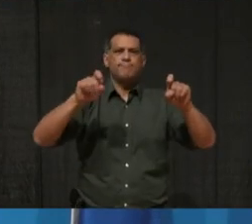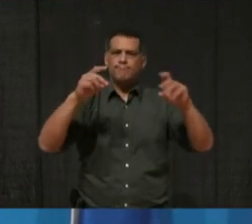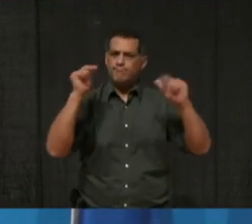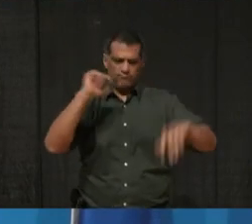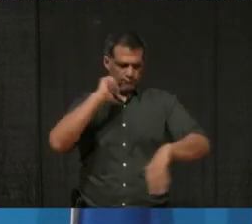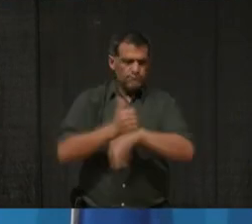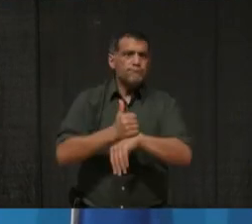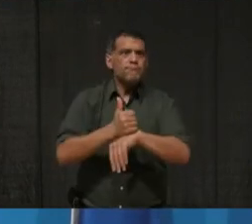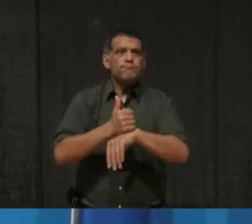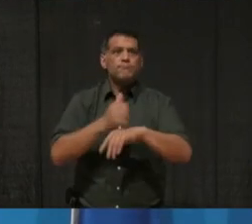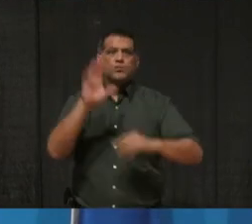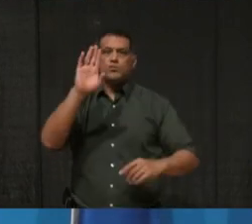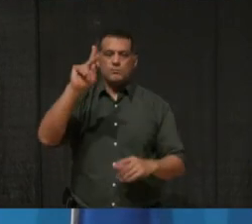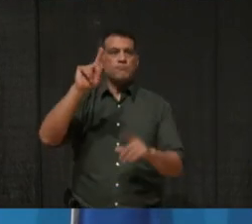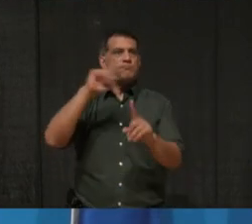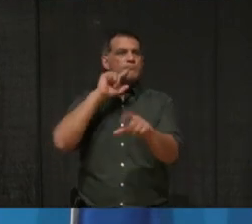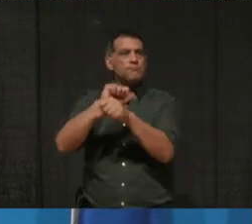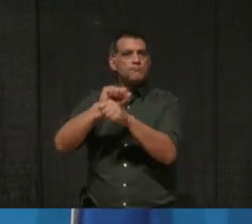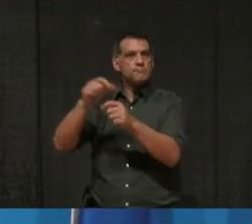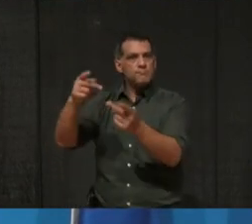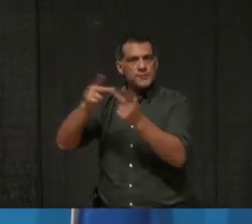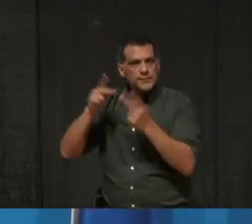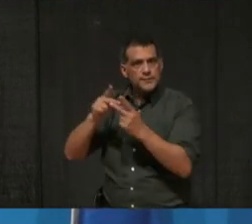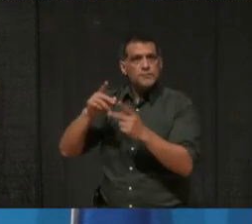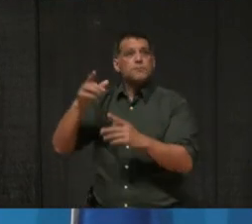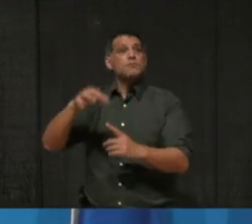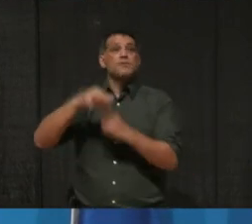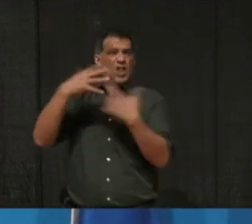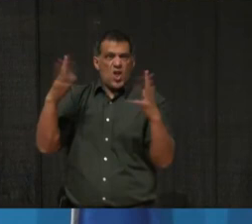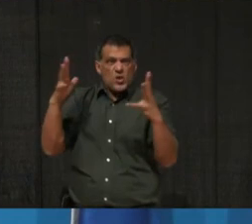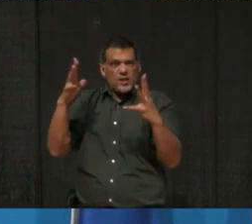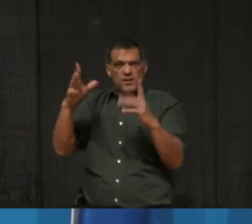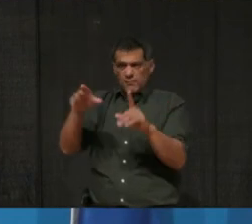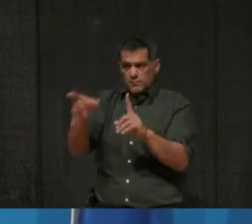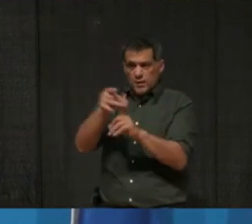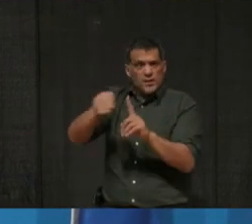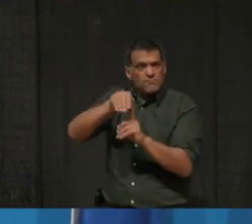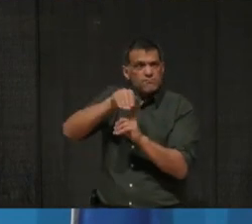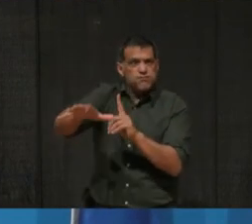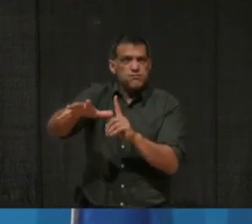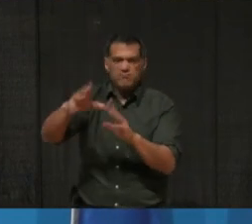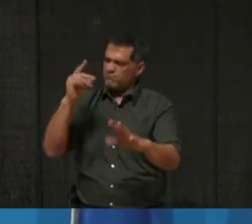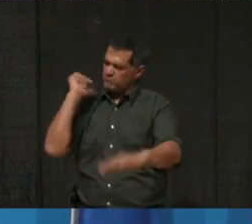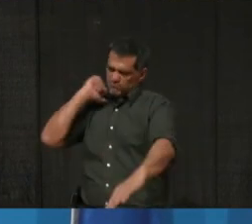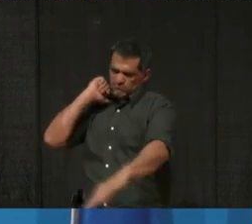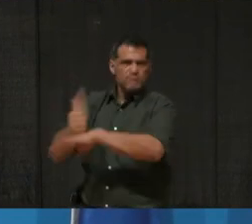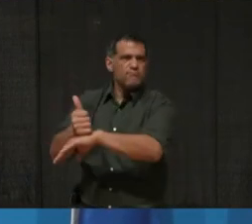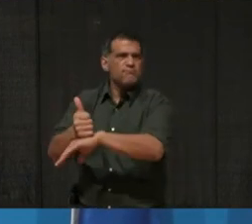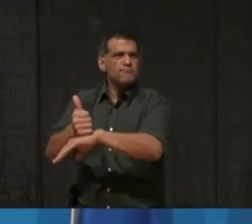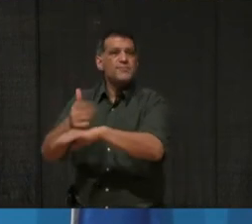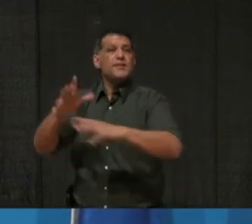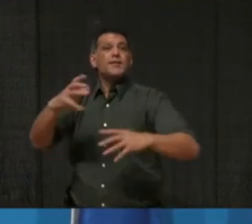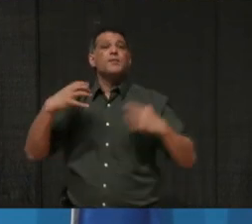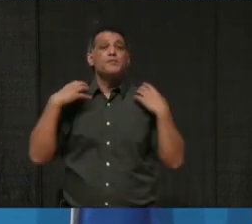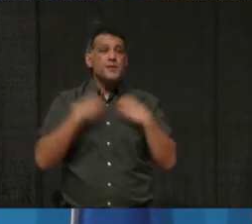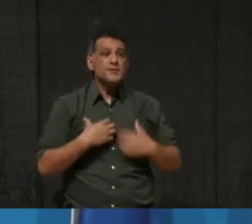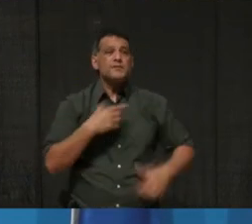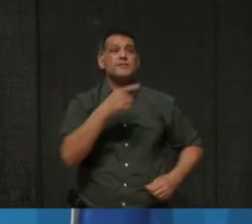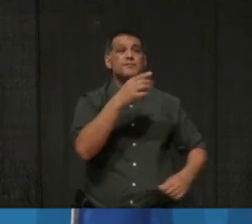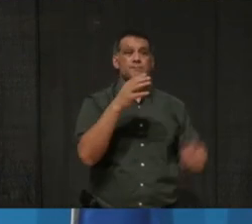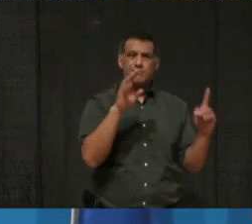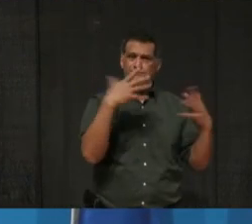high-risk workplaces, especially those in outbreaks. And as Mayor Crombie has very